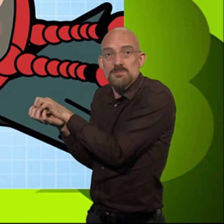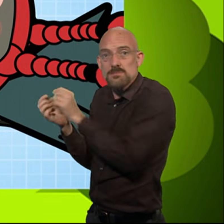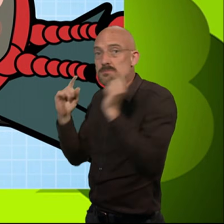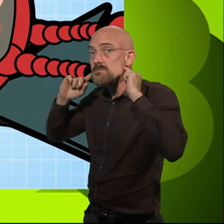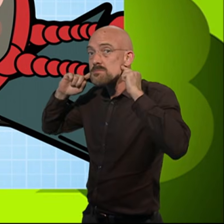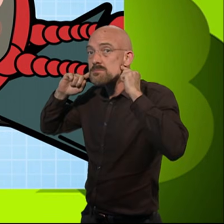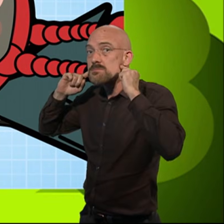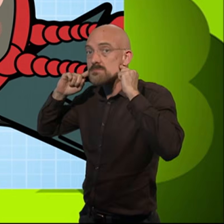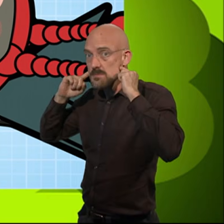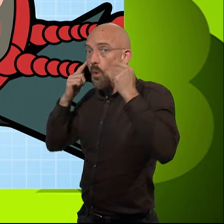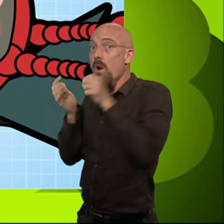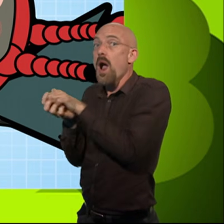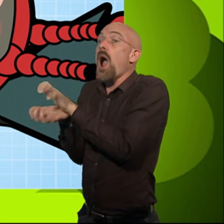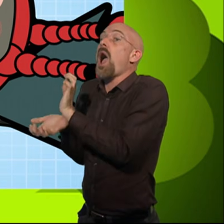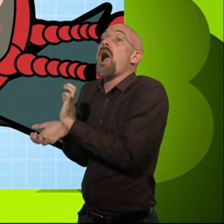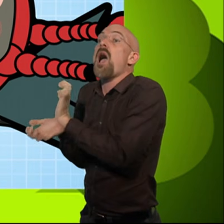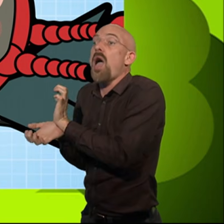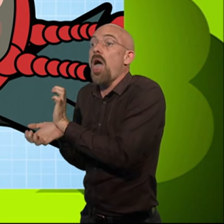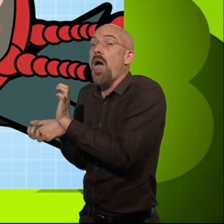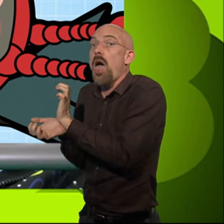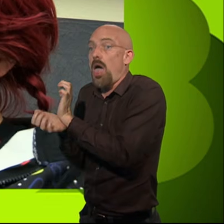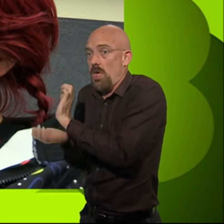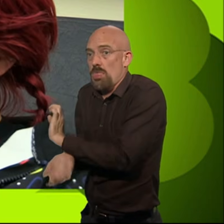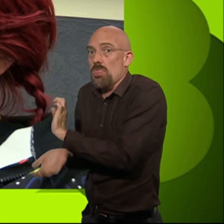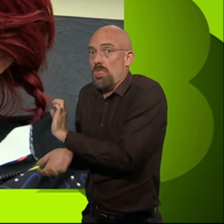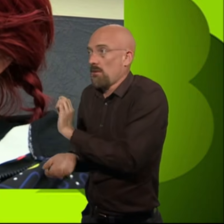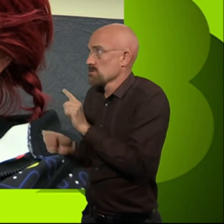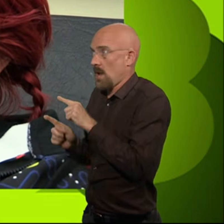And Rachel's hinge has become unhinged.